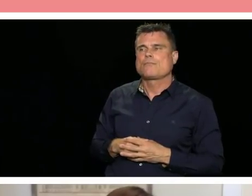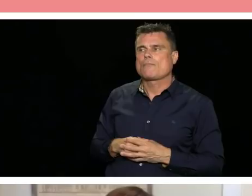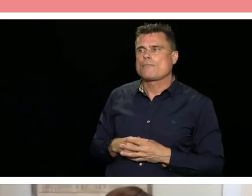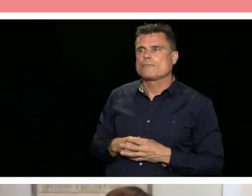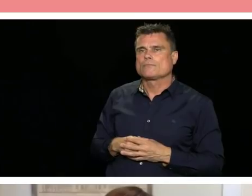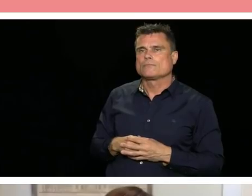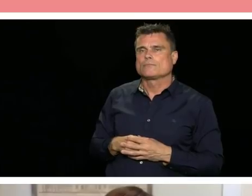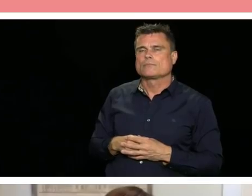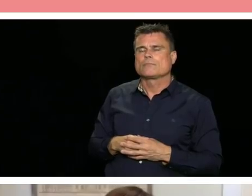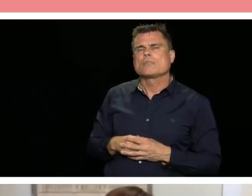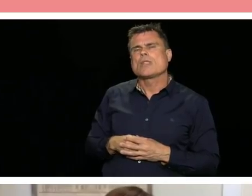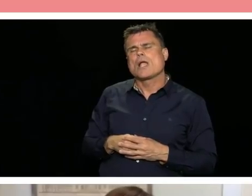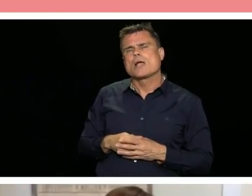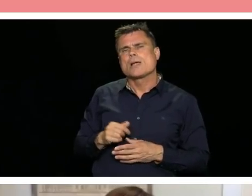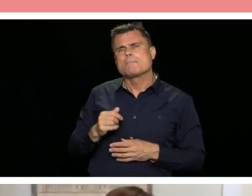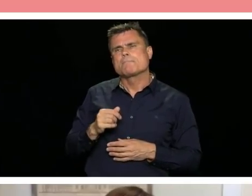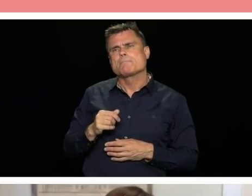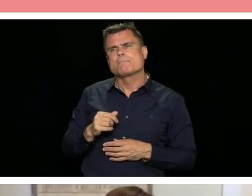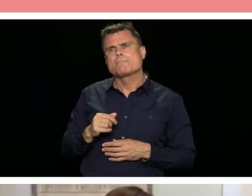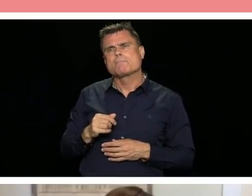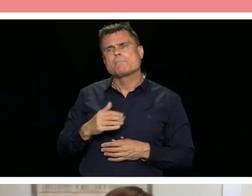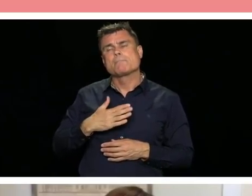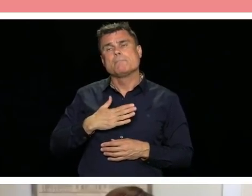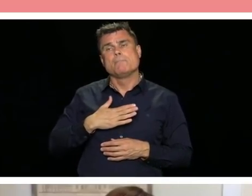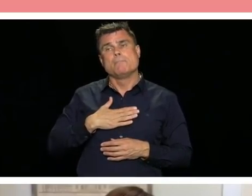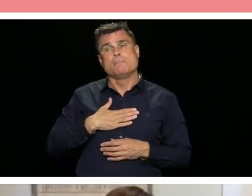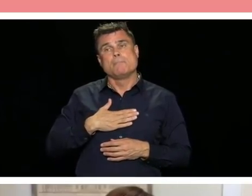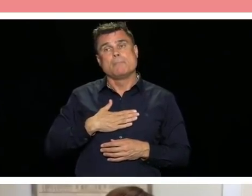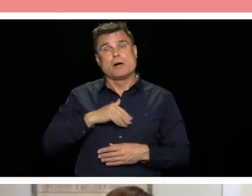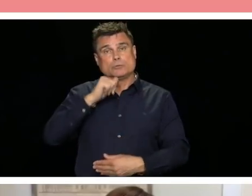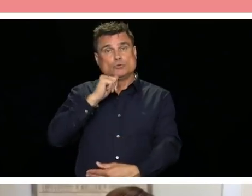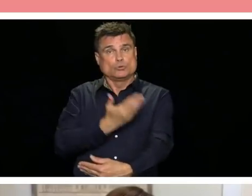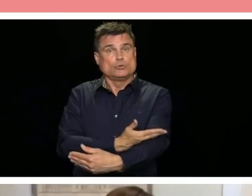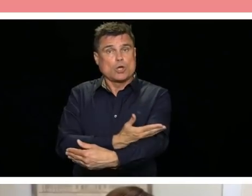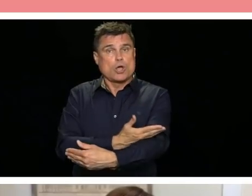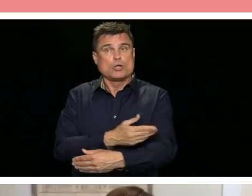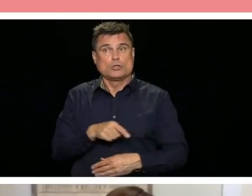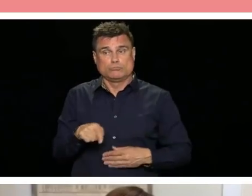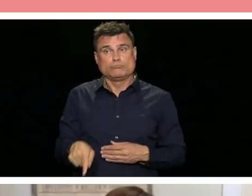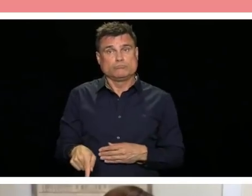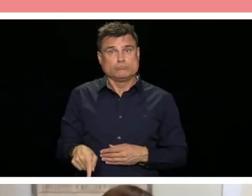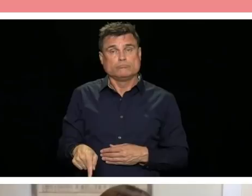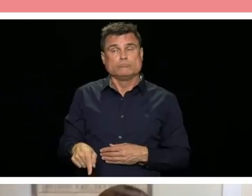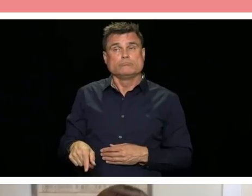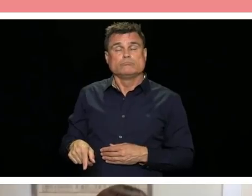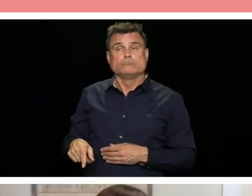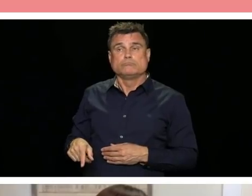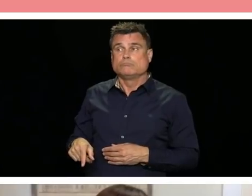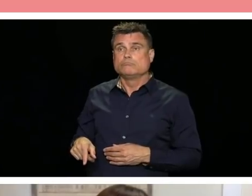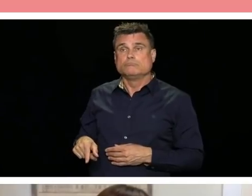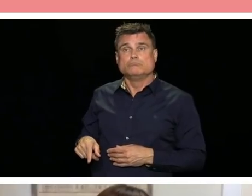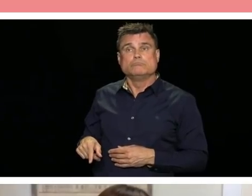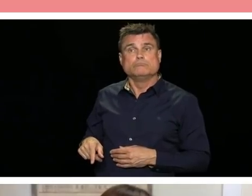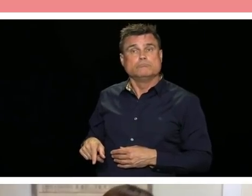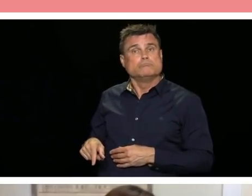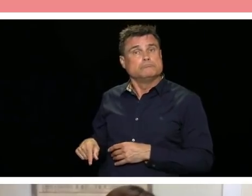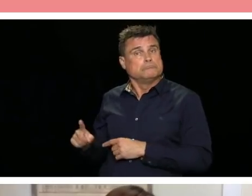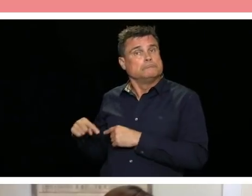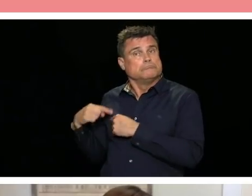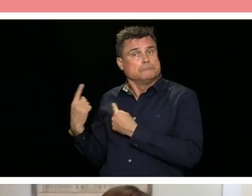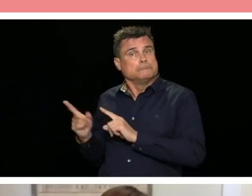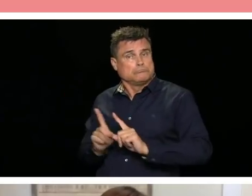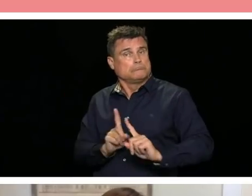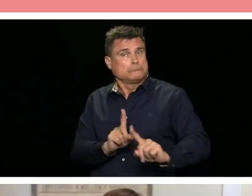adults touching her there, and it promotes anxiety. What do essential workers do if school is not safe and they have